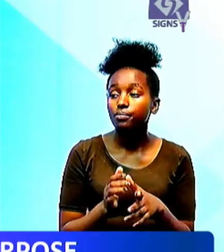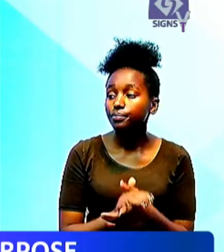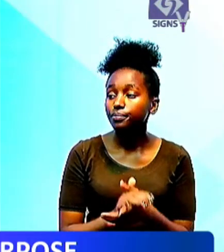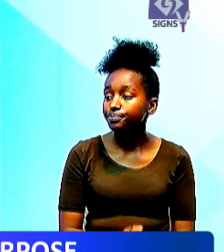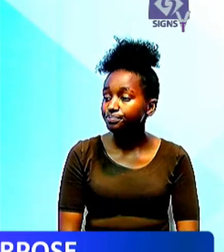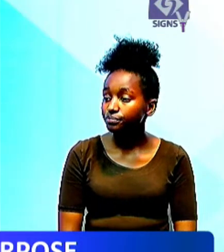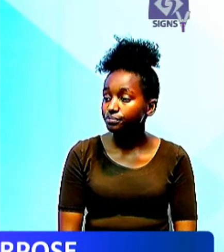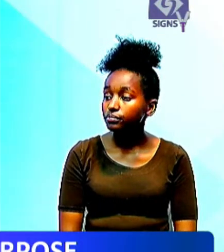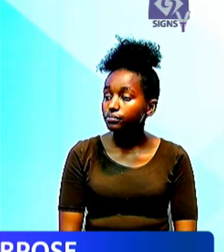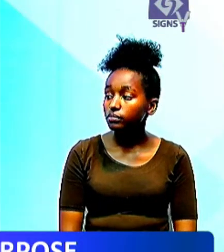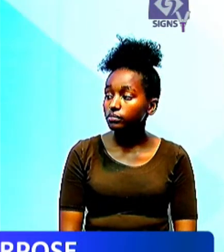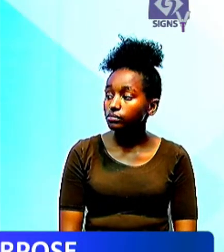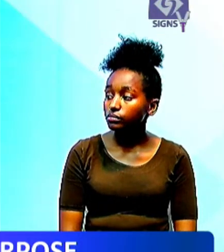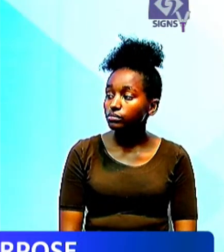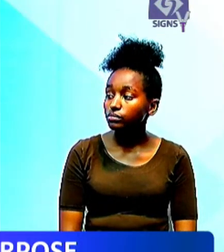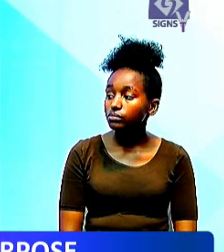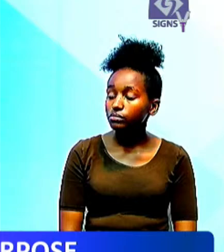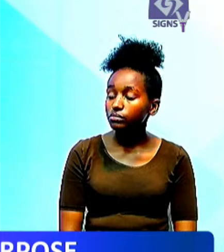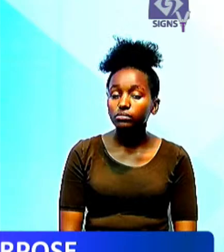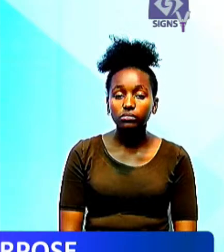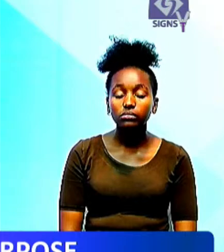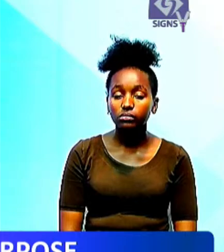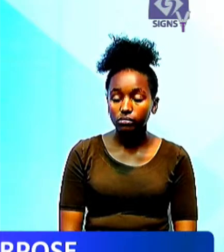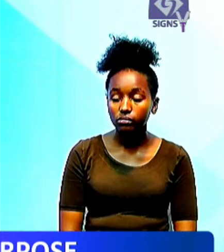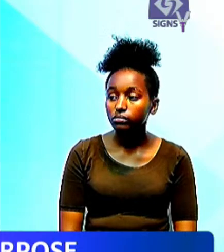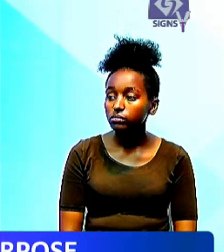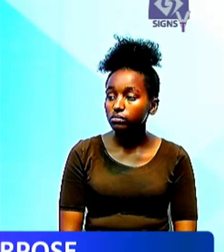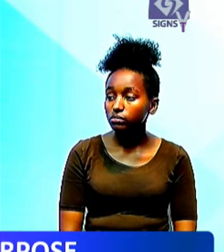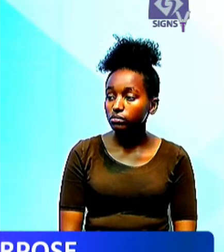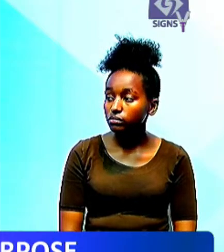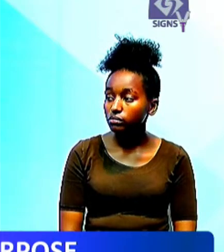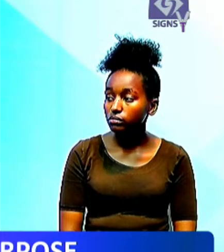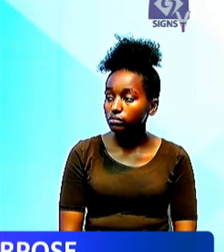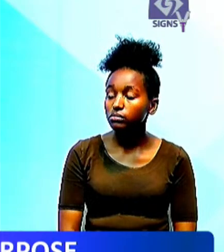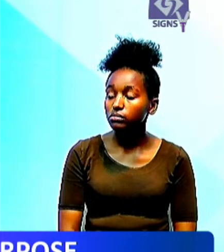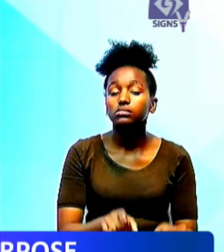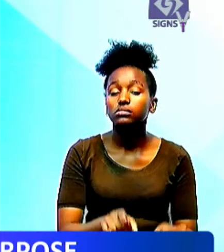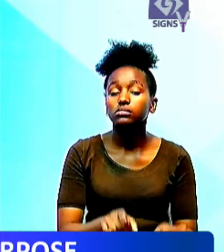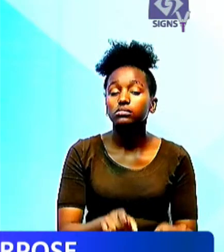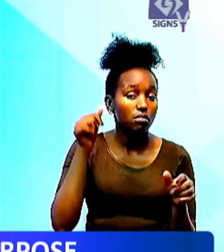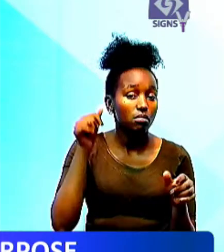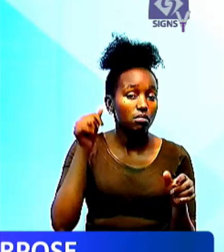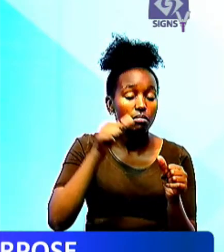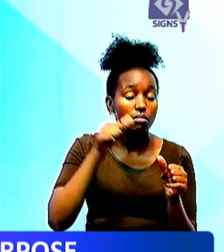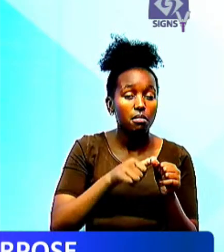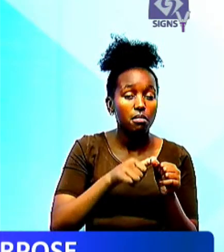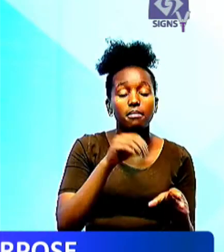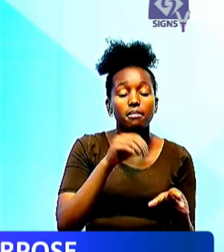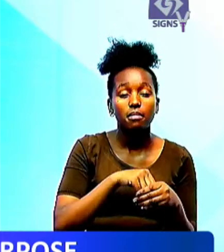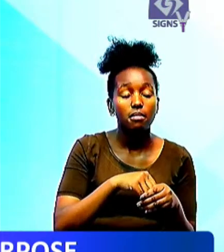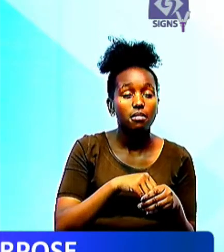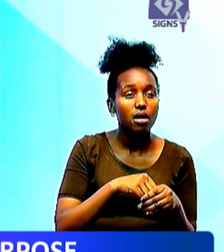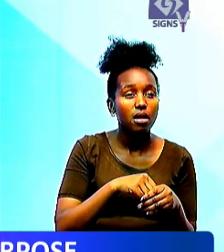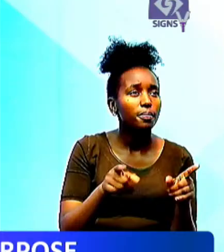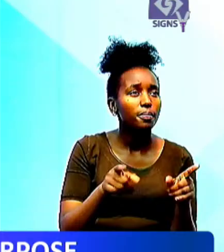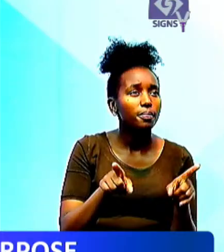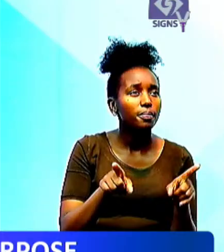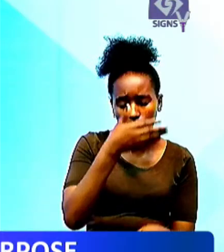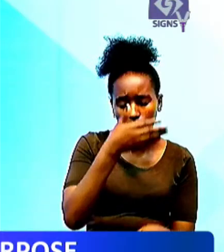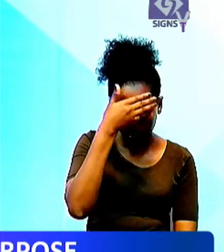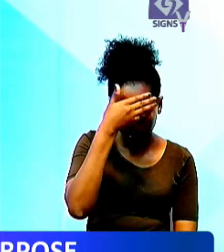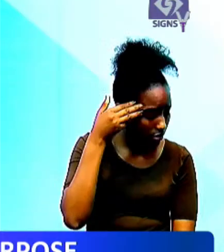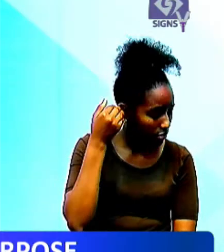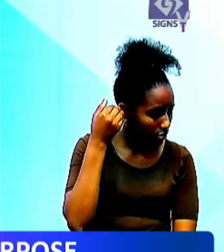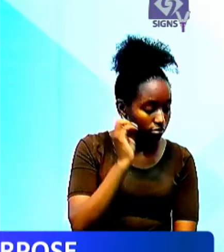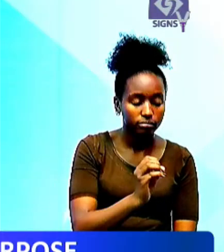on growing, compounded, and then you keep on monitoring. And investment is not something to invest and forget. People say, I invested and I